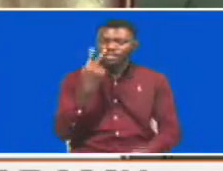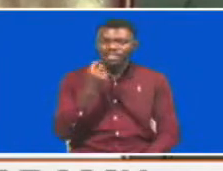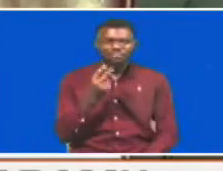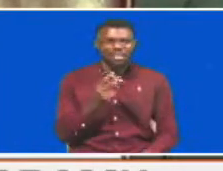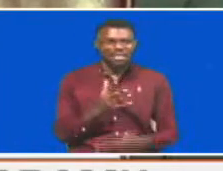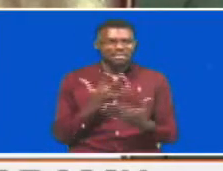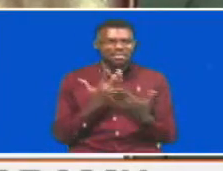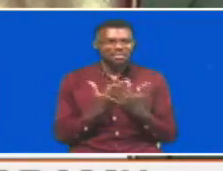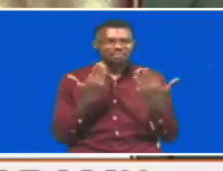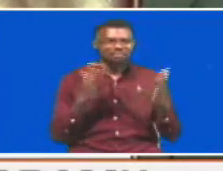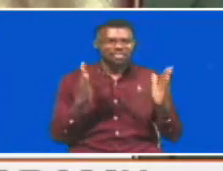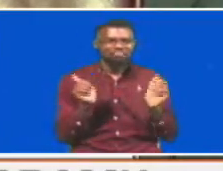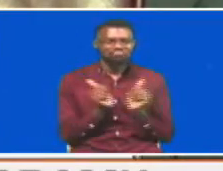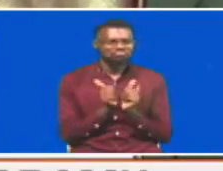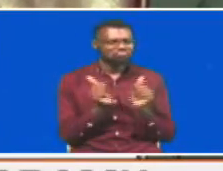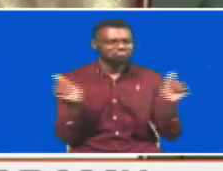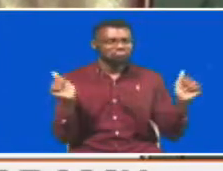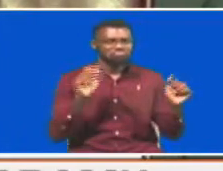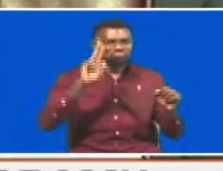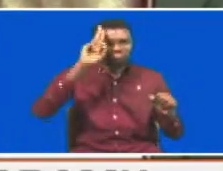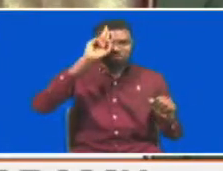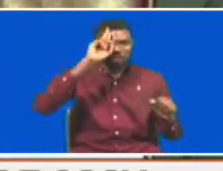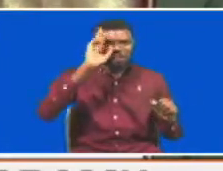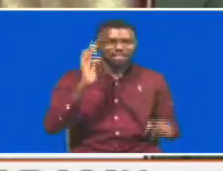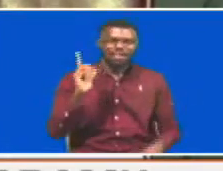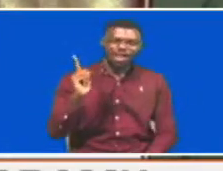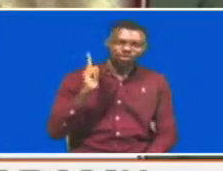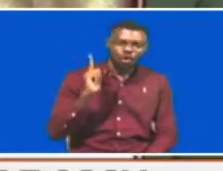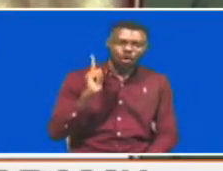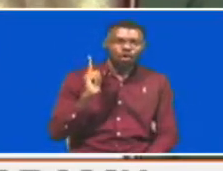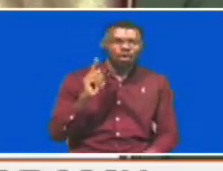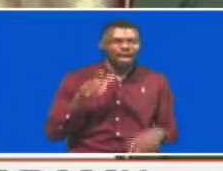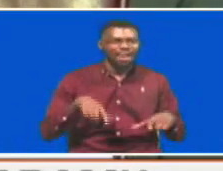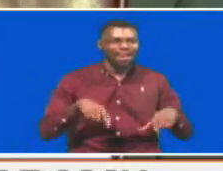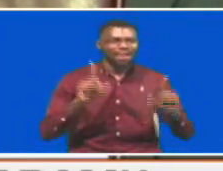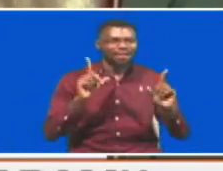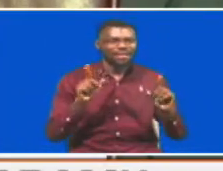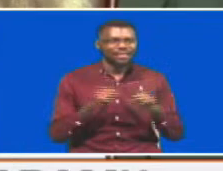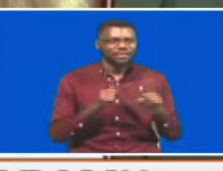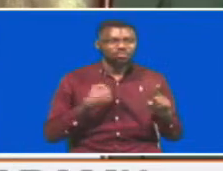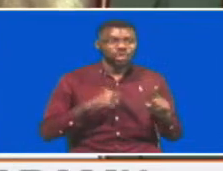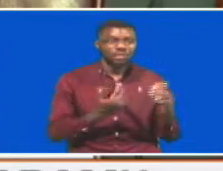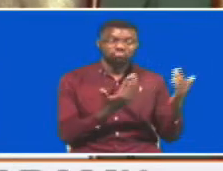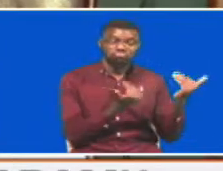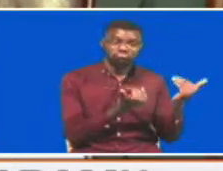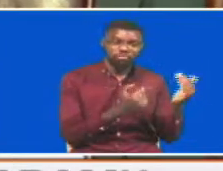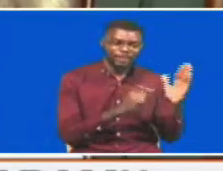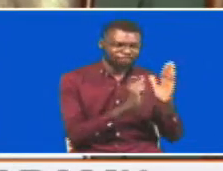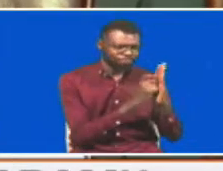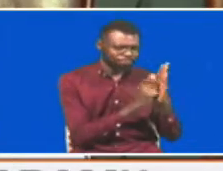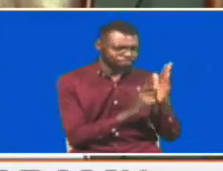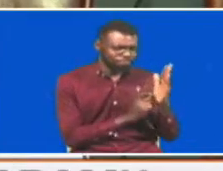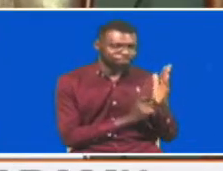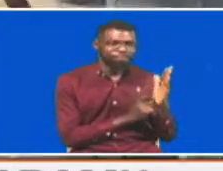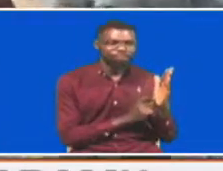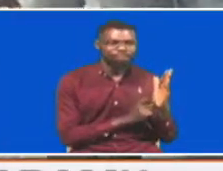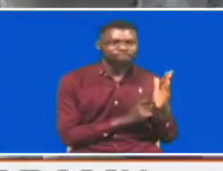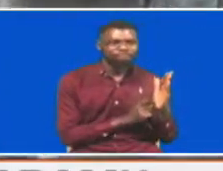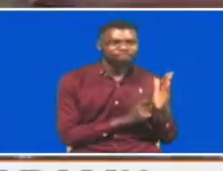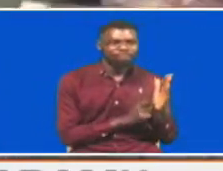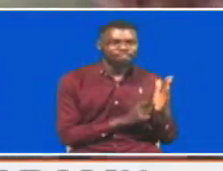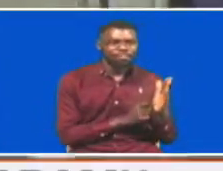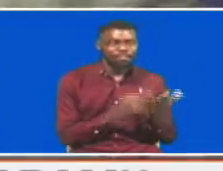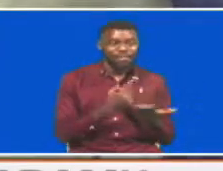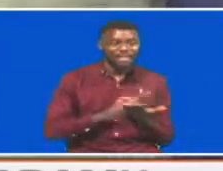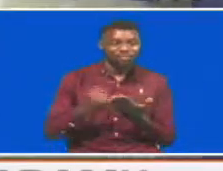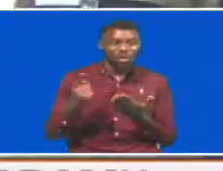arrested and released on police bail as required by law, and we expect them to record statements this week.